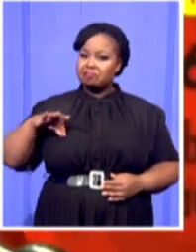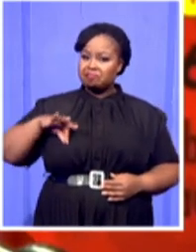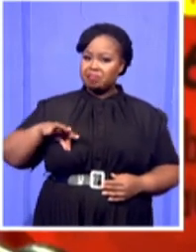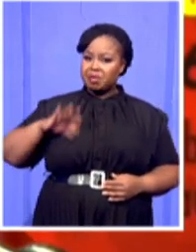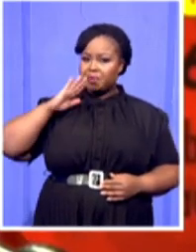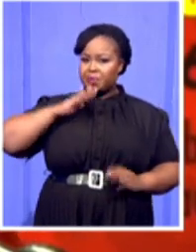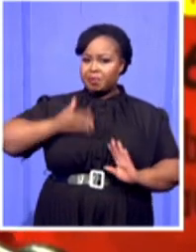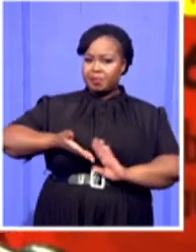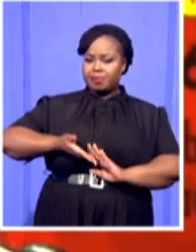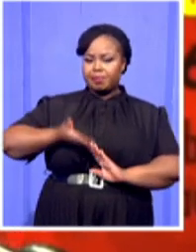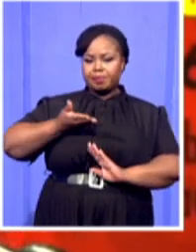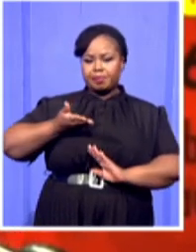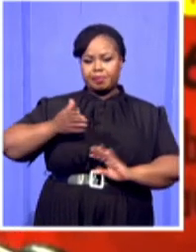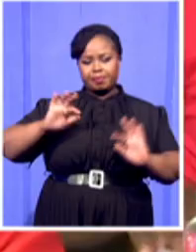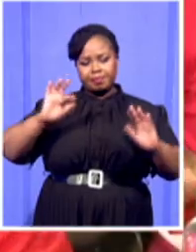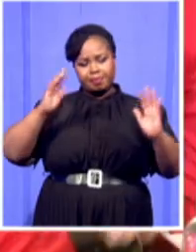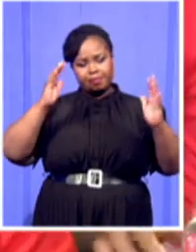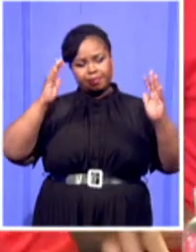increase.